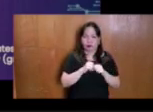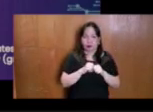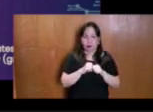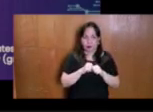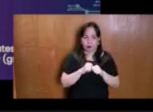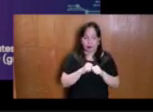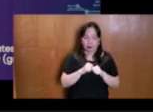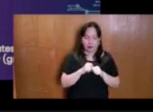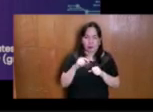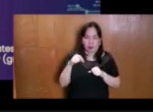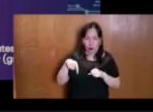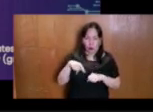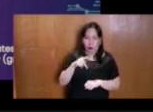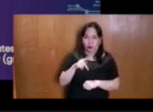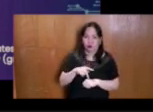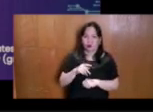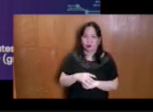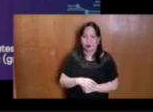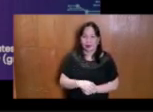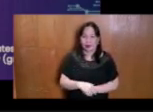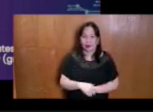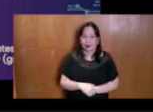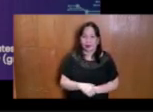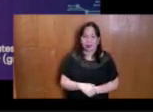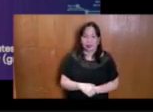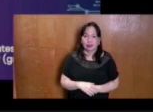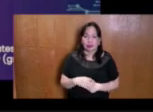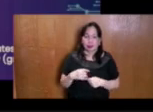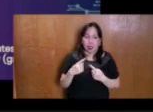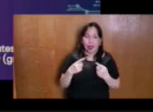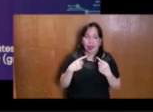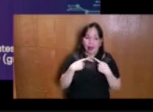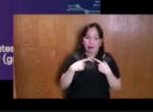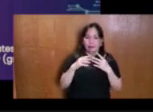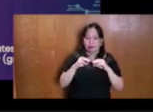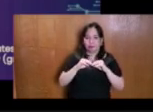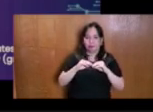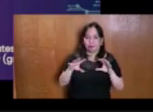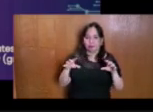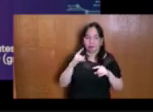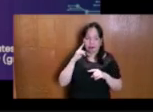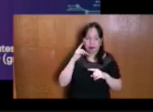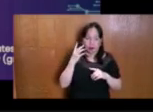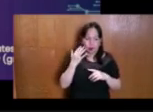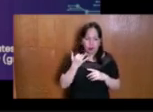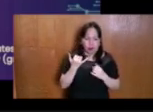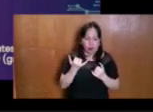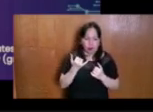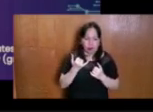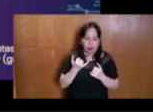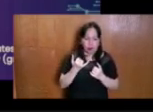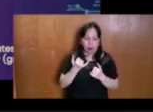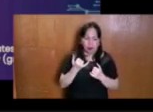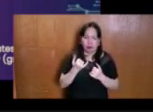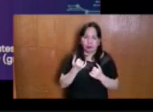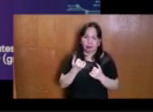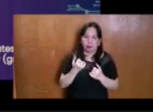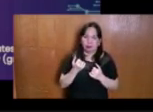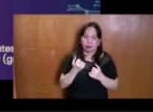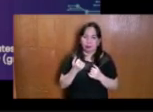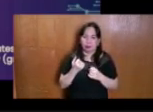for AI in the Philippines. So it's been out. That's probably the reason why I got this gig. In any case,